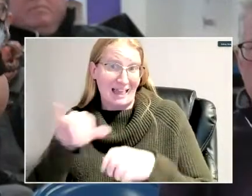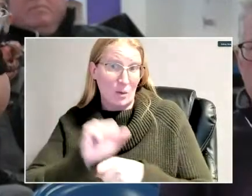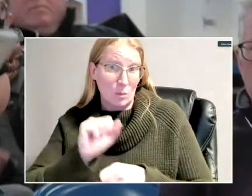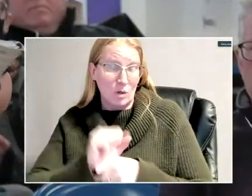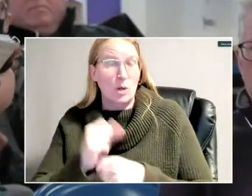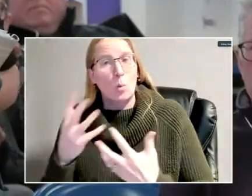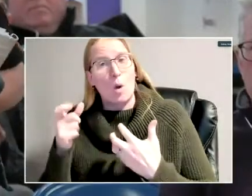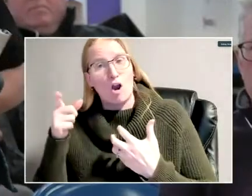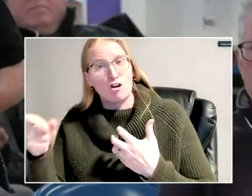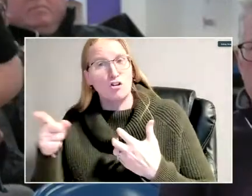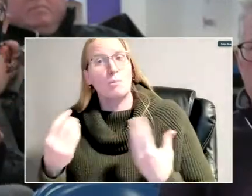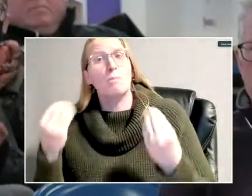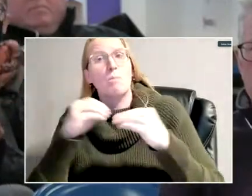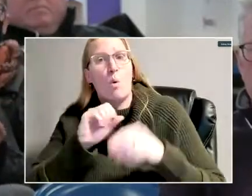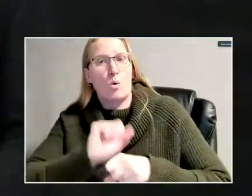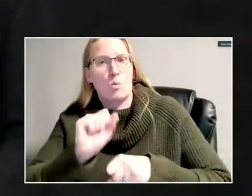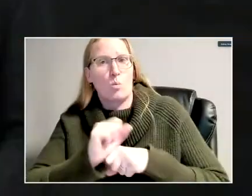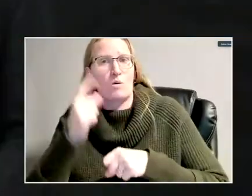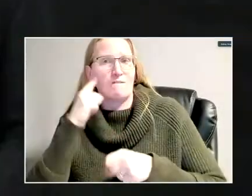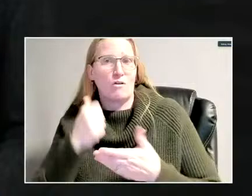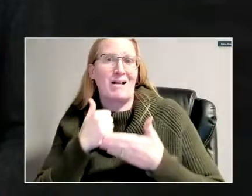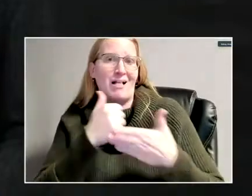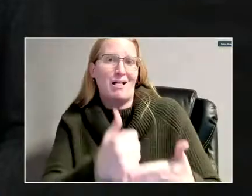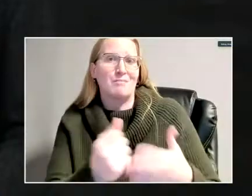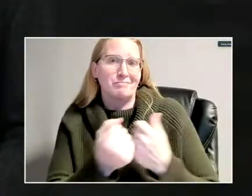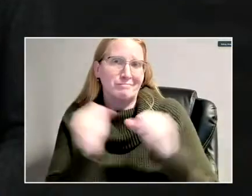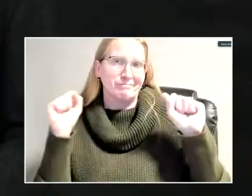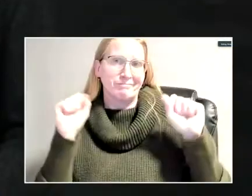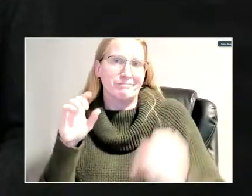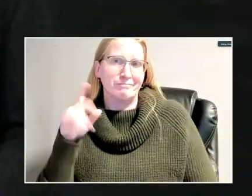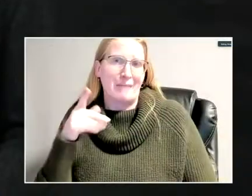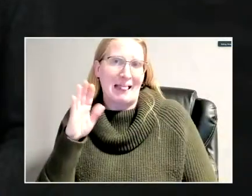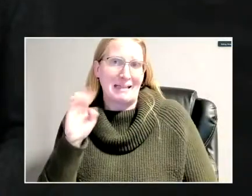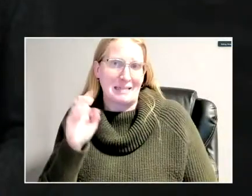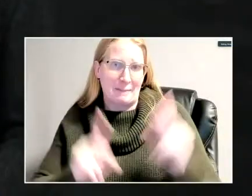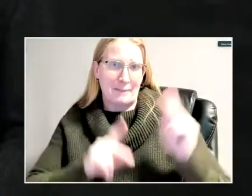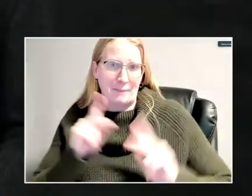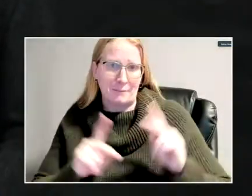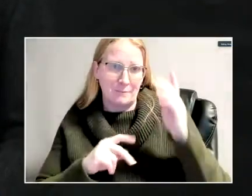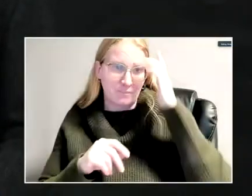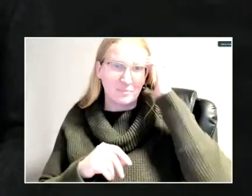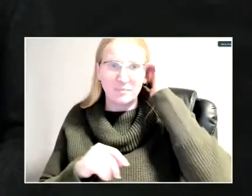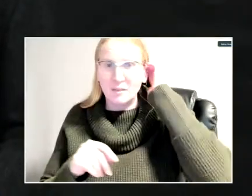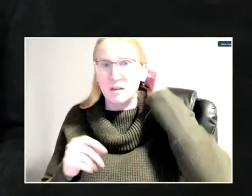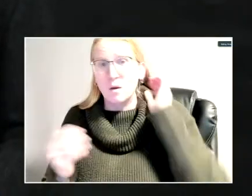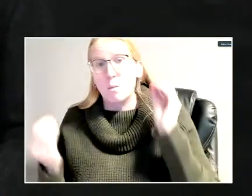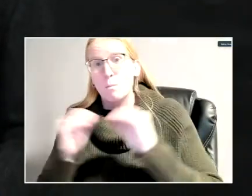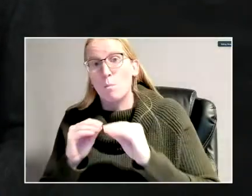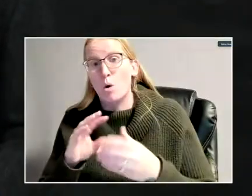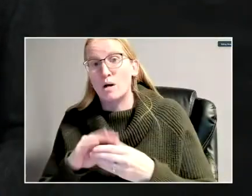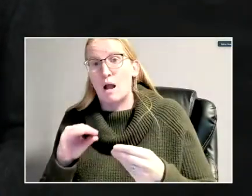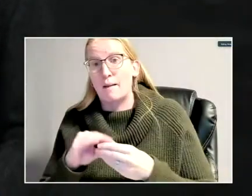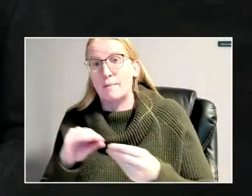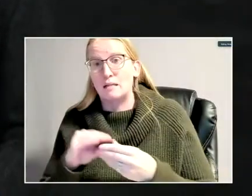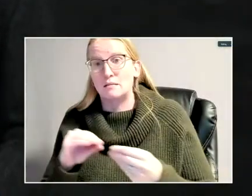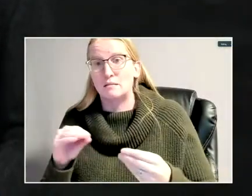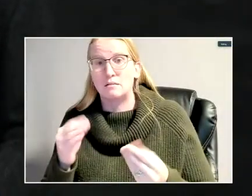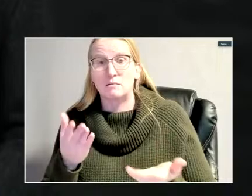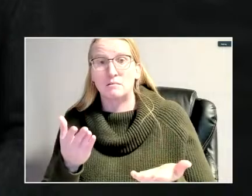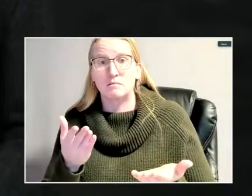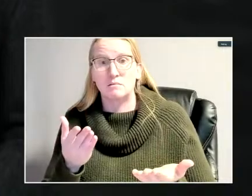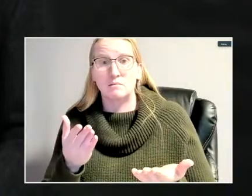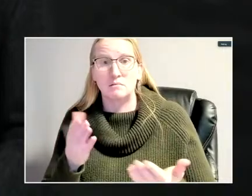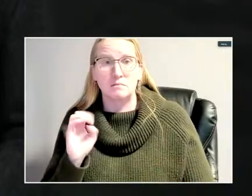Liberation thank you further comments uh Mr Carell